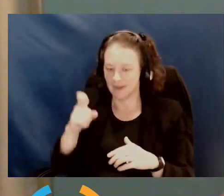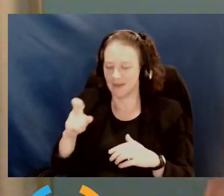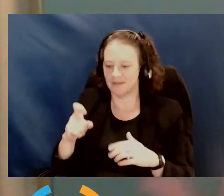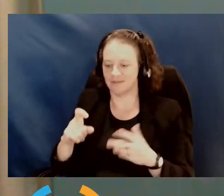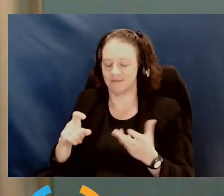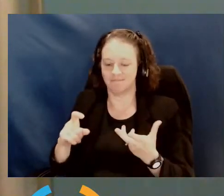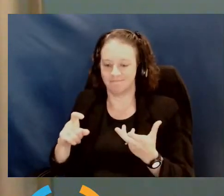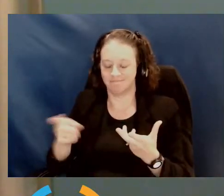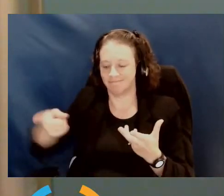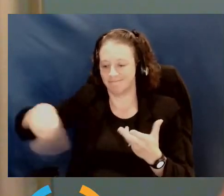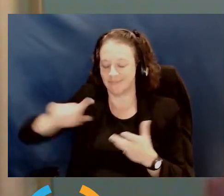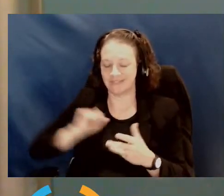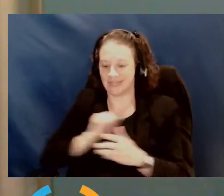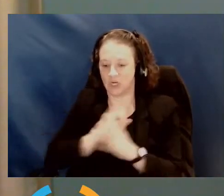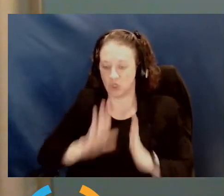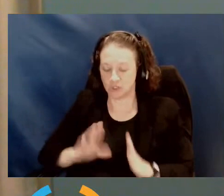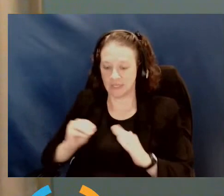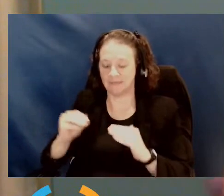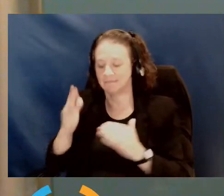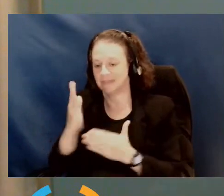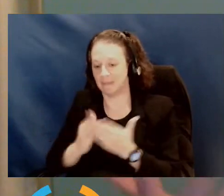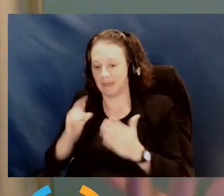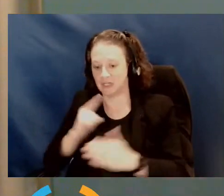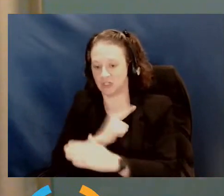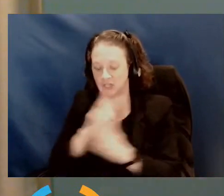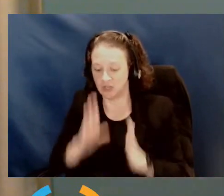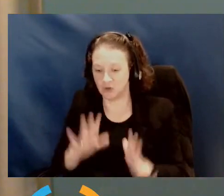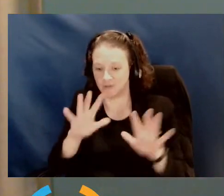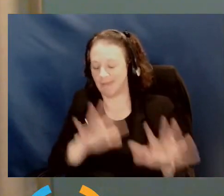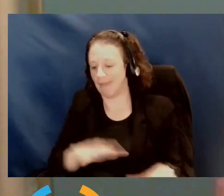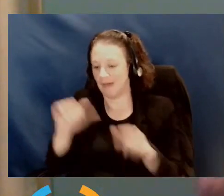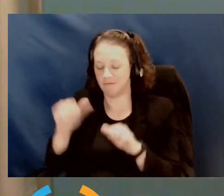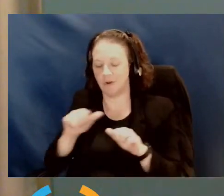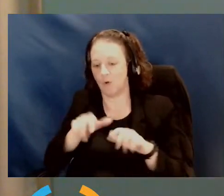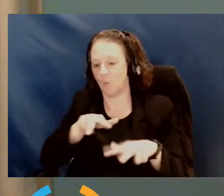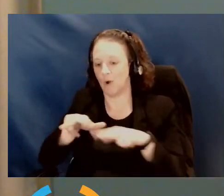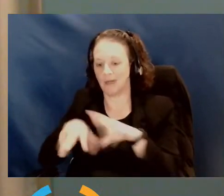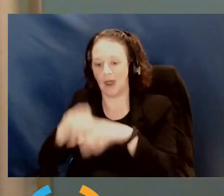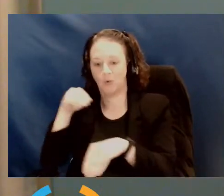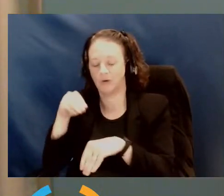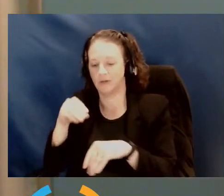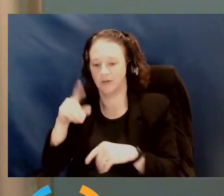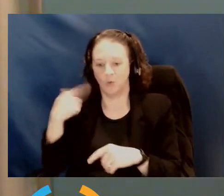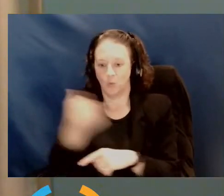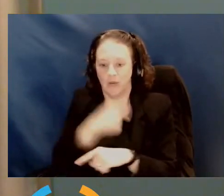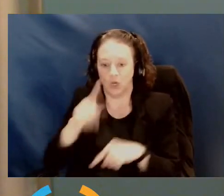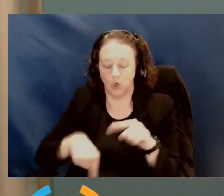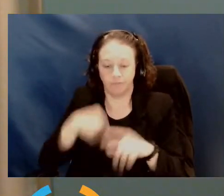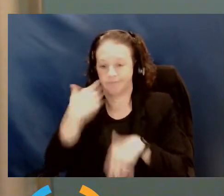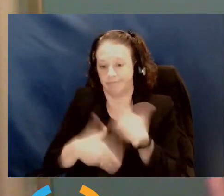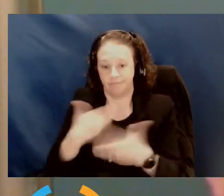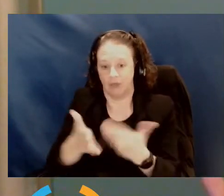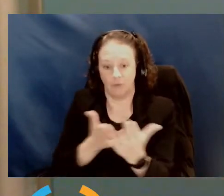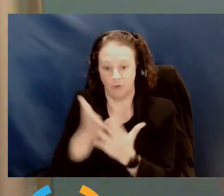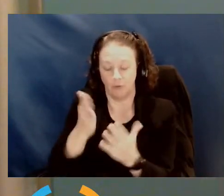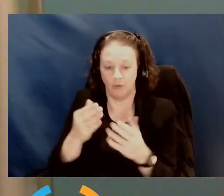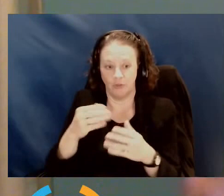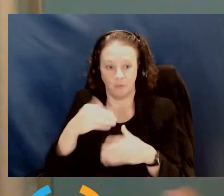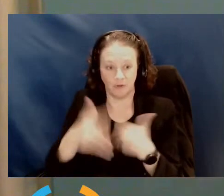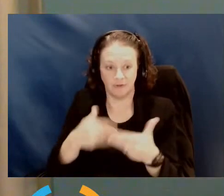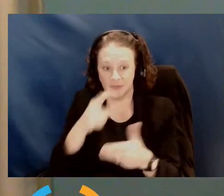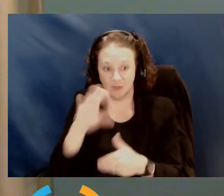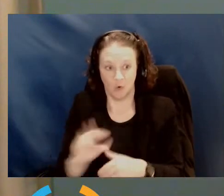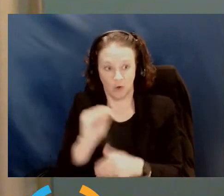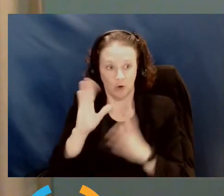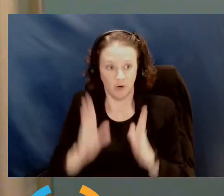bills that had really broad support that were good for transparency and openness for Oregonian simply couldn't get through the process because Oregonians were